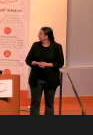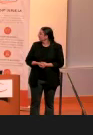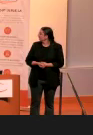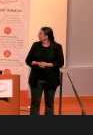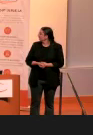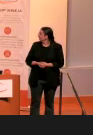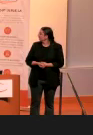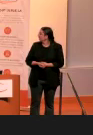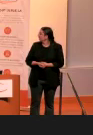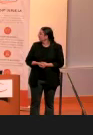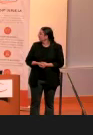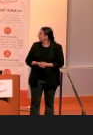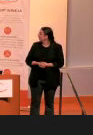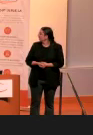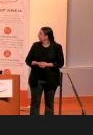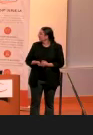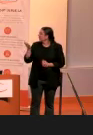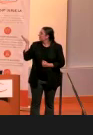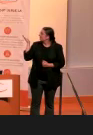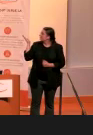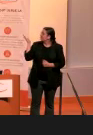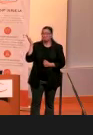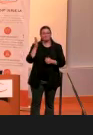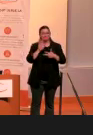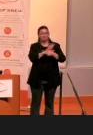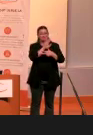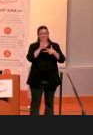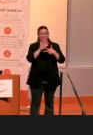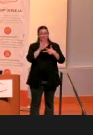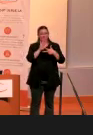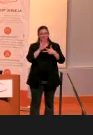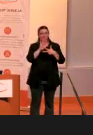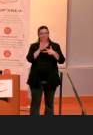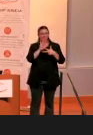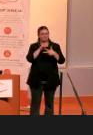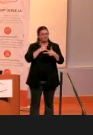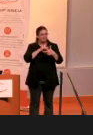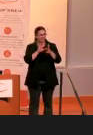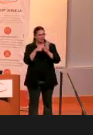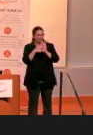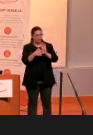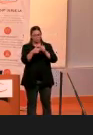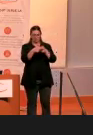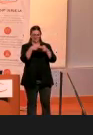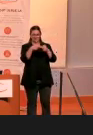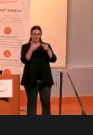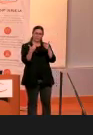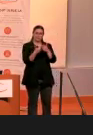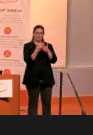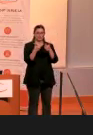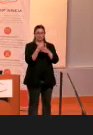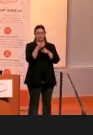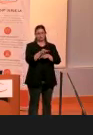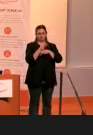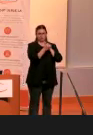so that is one of the others. The other is that I showed in the slide of new